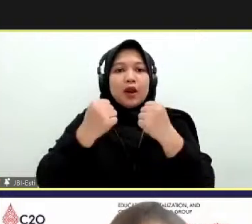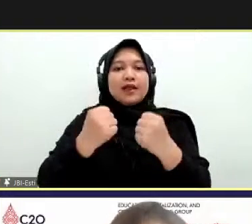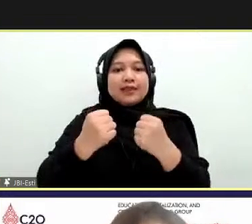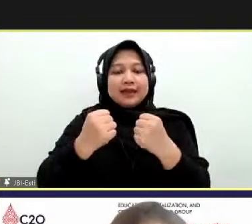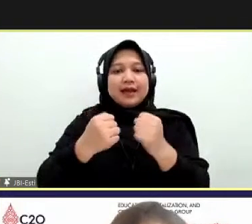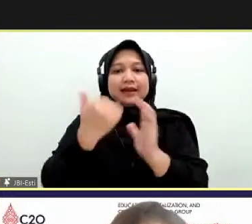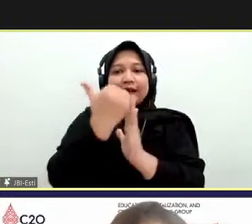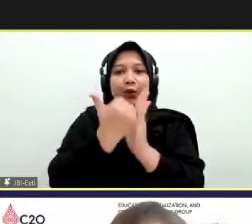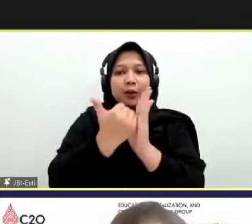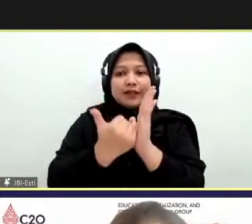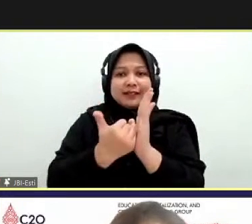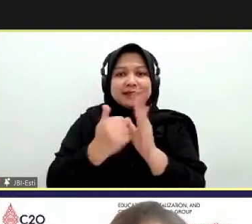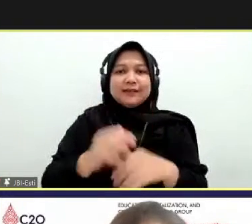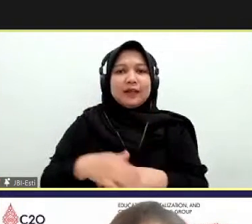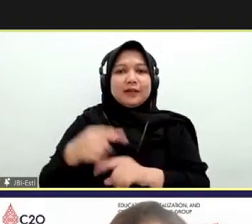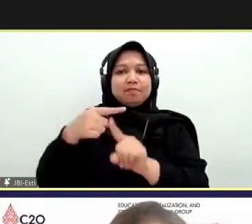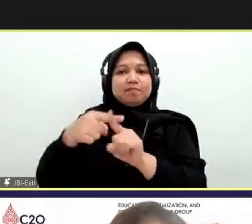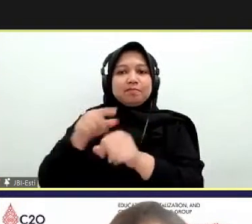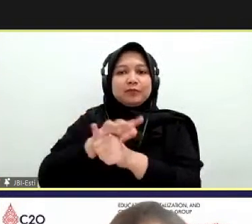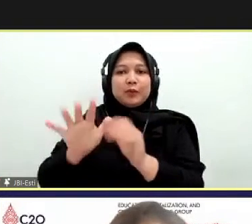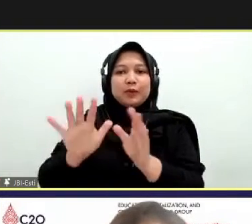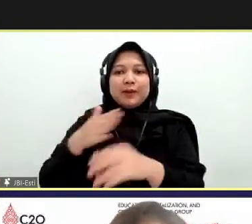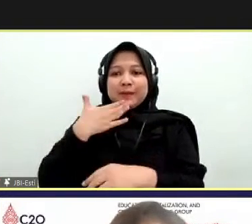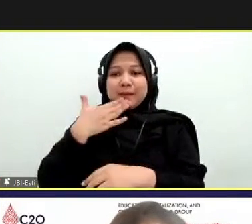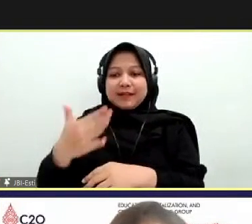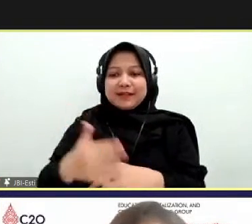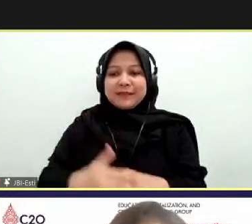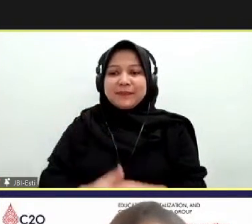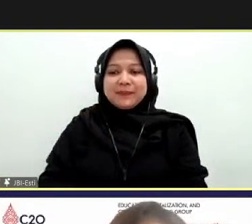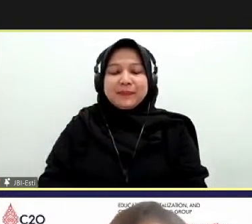the anti-slack regulation. So that's what I can add.